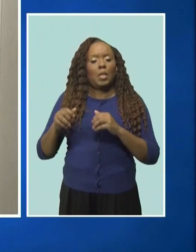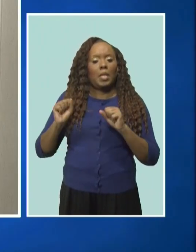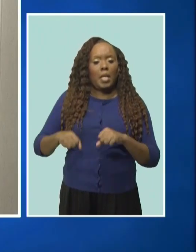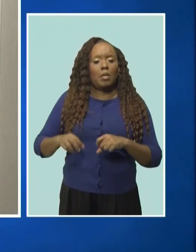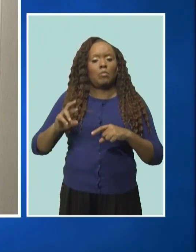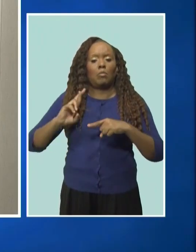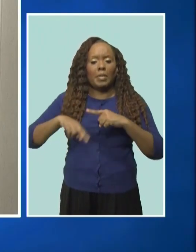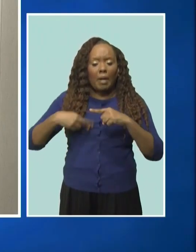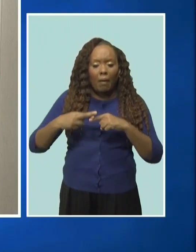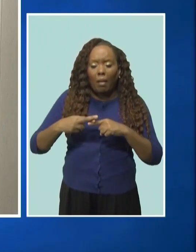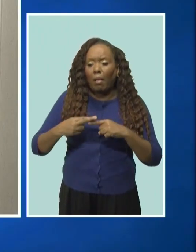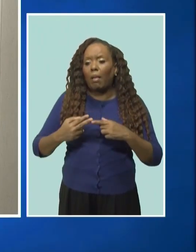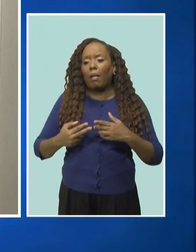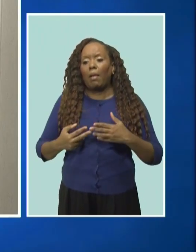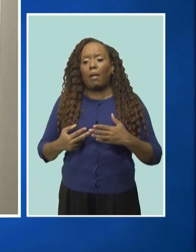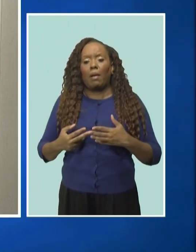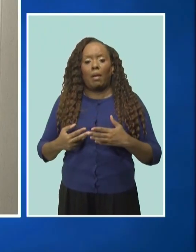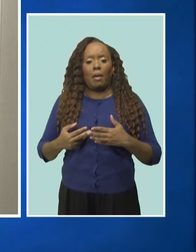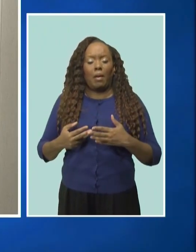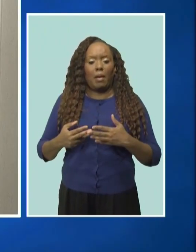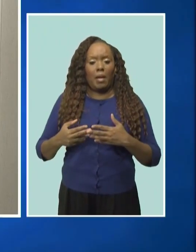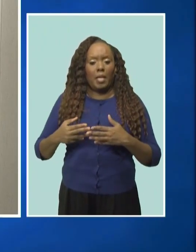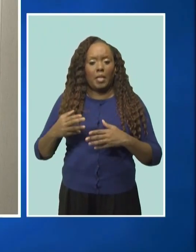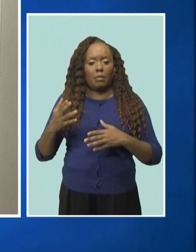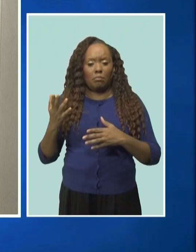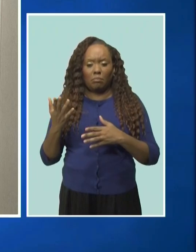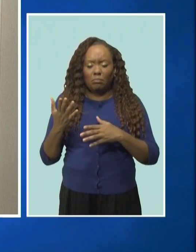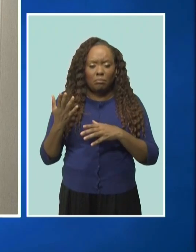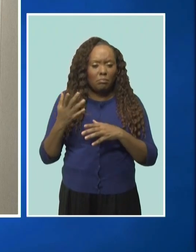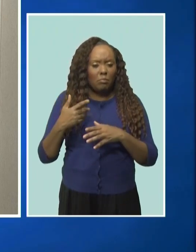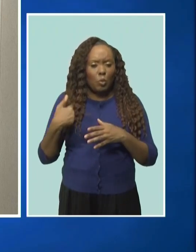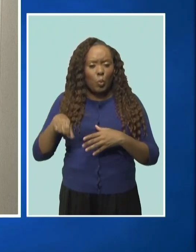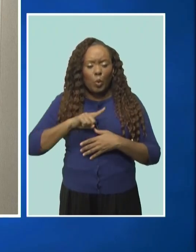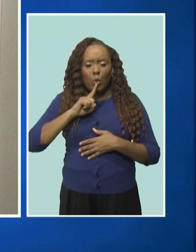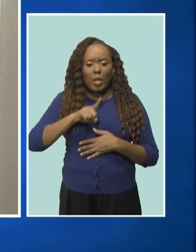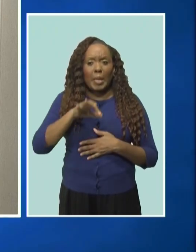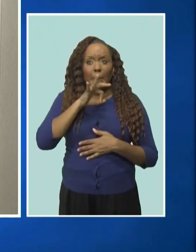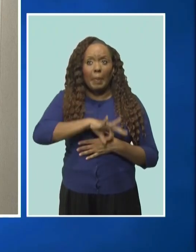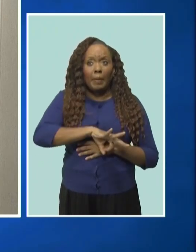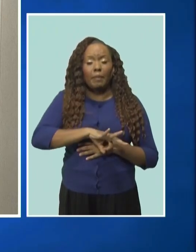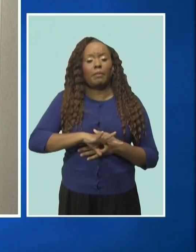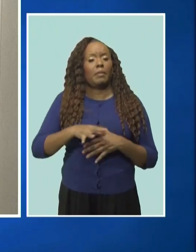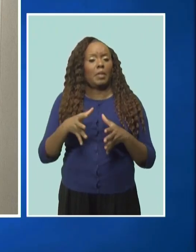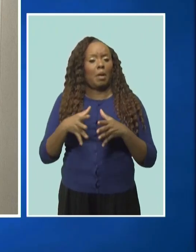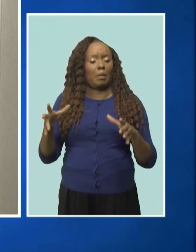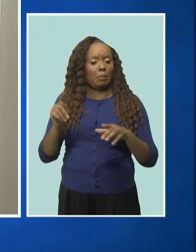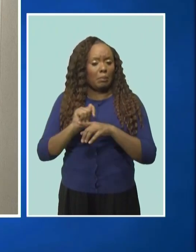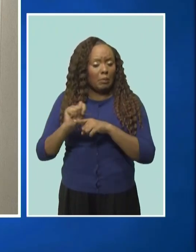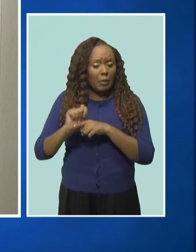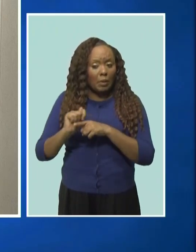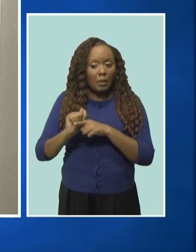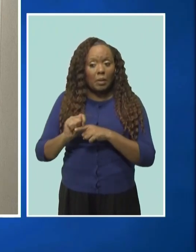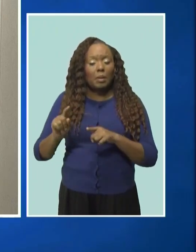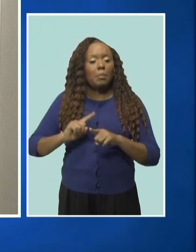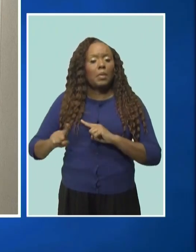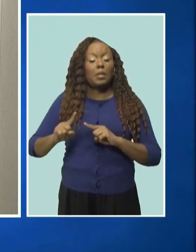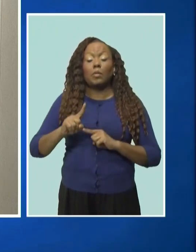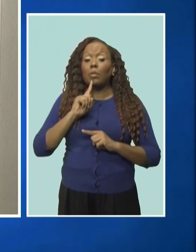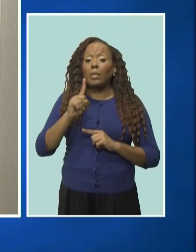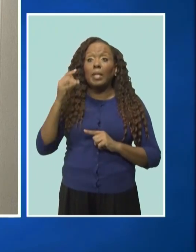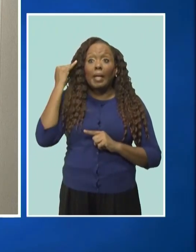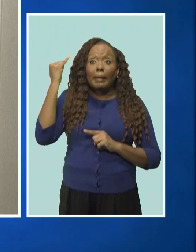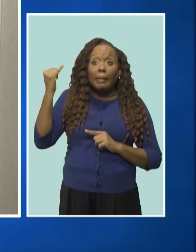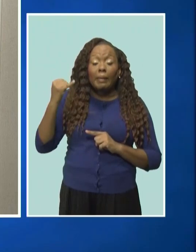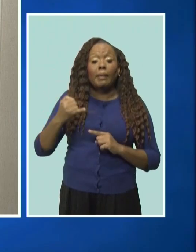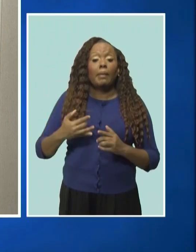on. So the companies benefited from a lot of training as part of this. But the whole idea is to start with